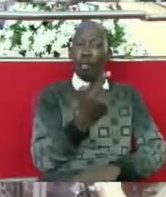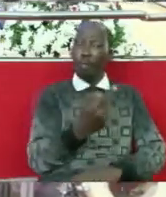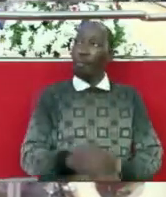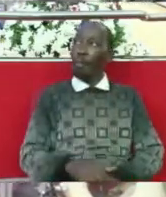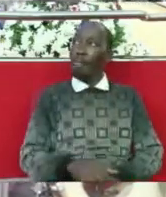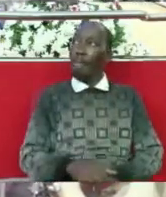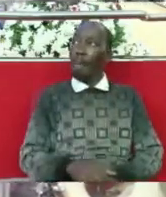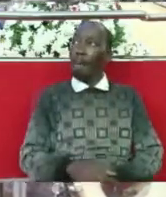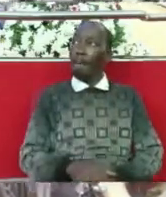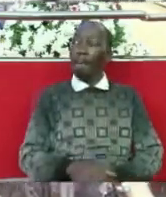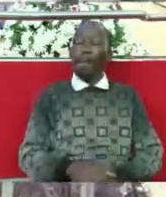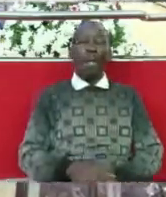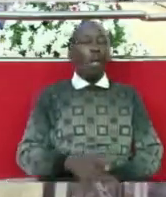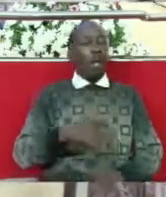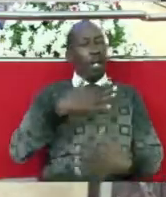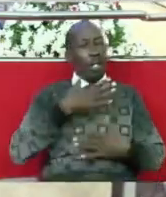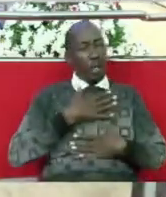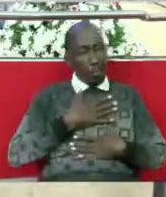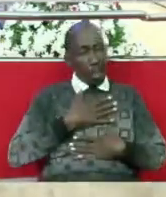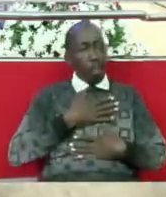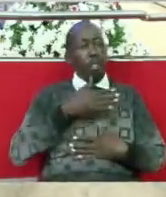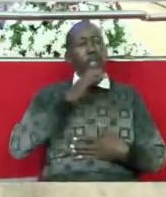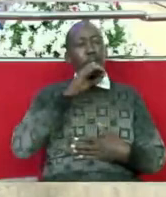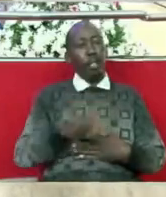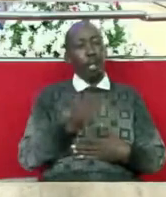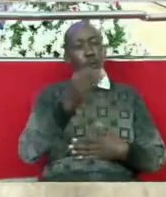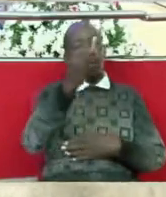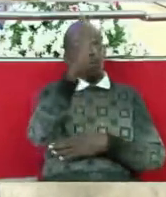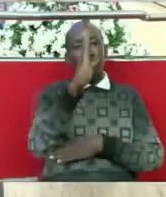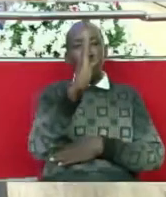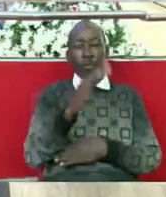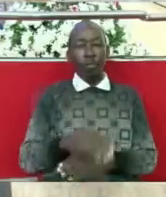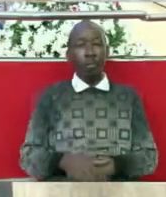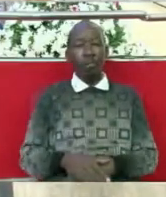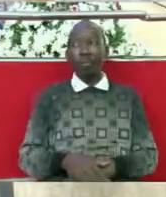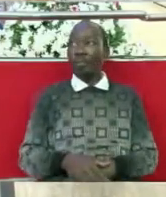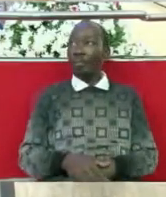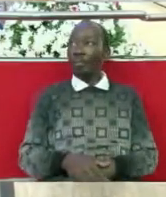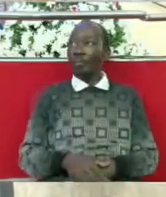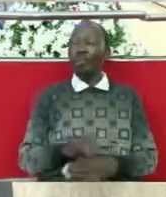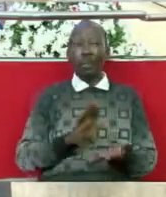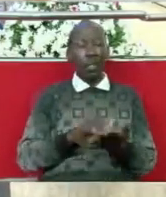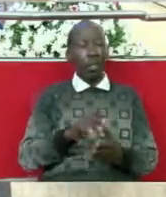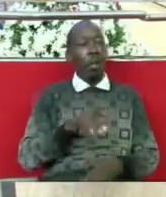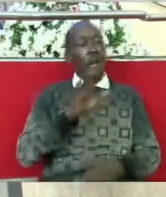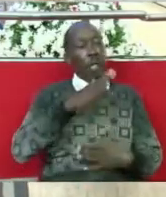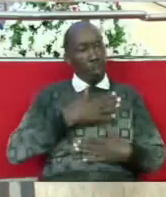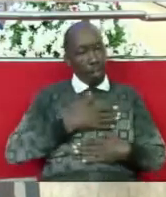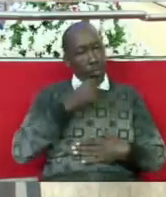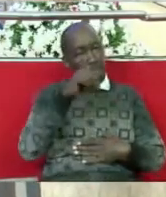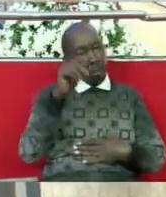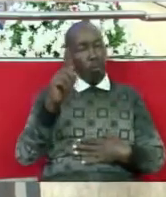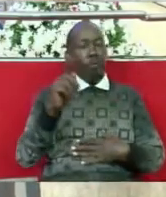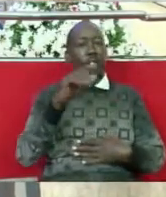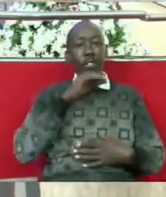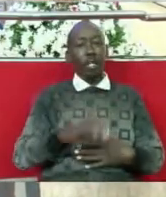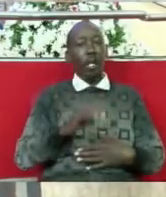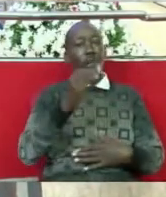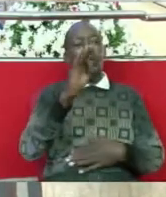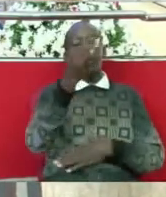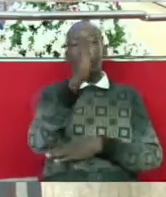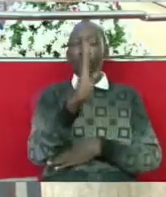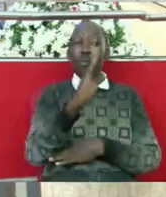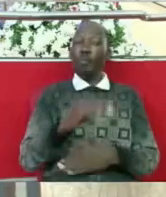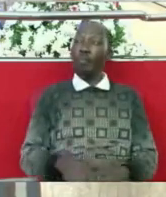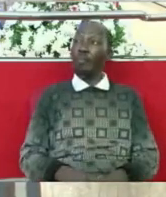akasema hivi, jiheshimu mwana wa Mungu. Bwana asifiwe. Jiheshimu mwana wa Mungu. Respect